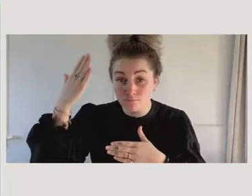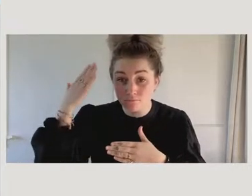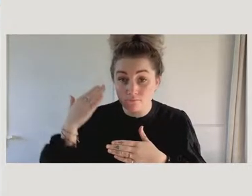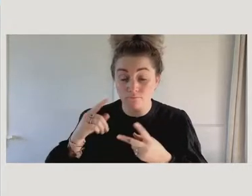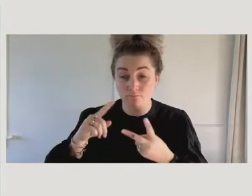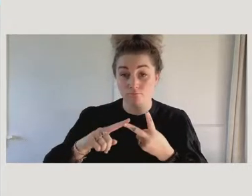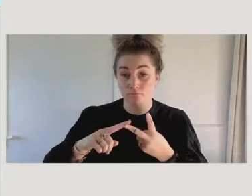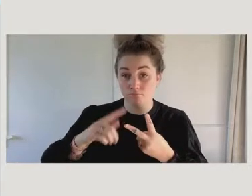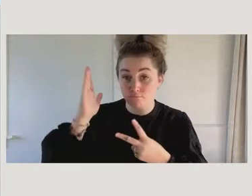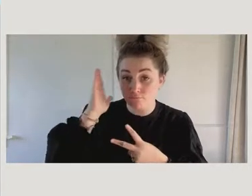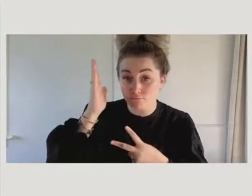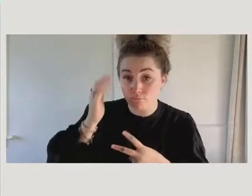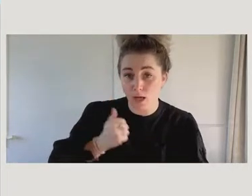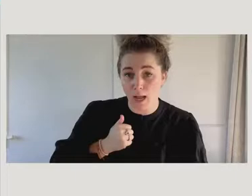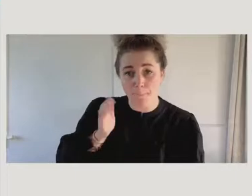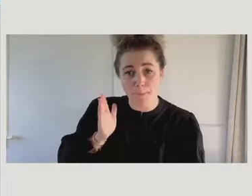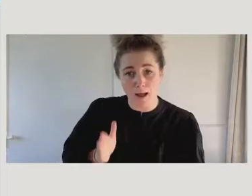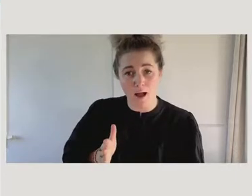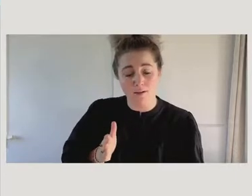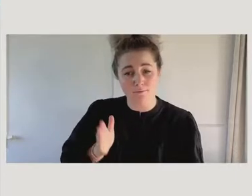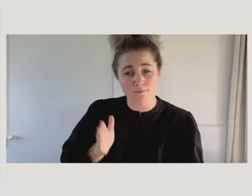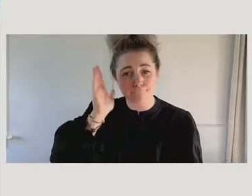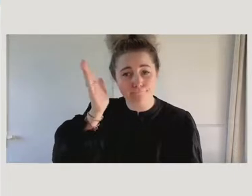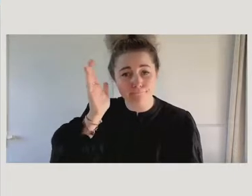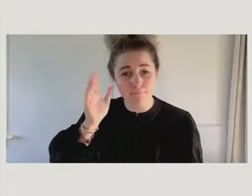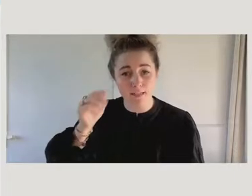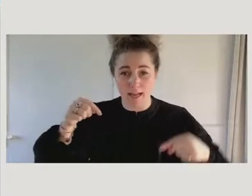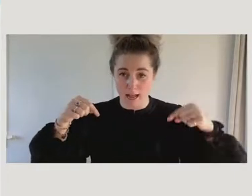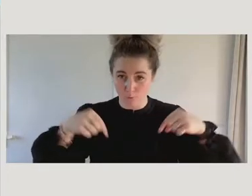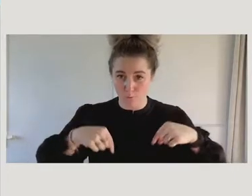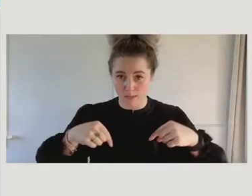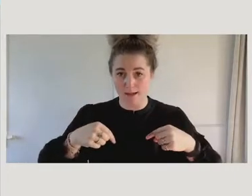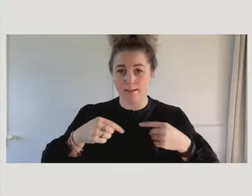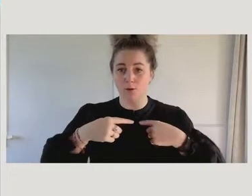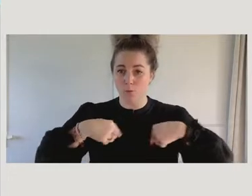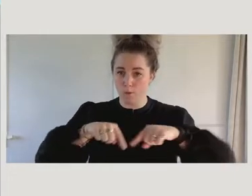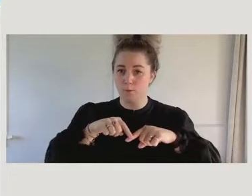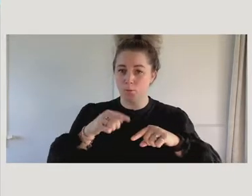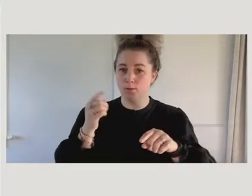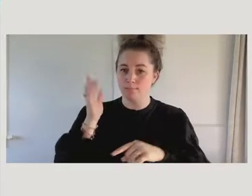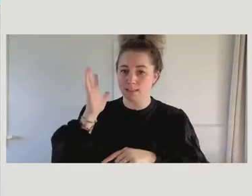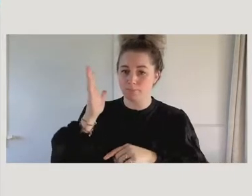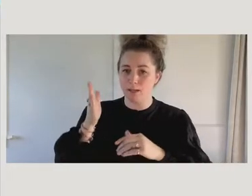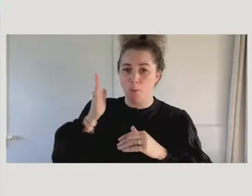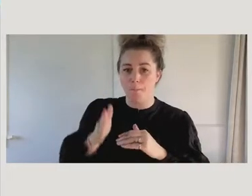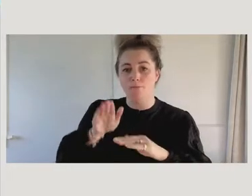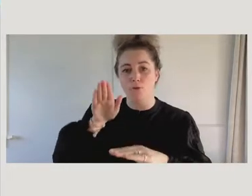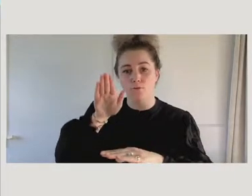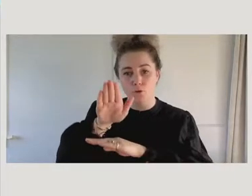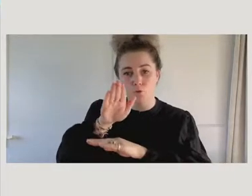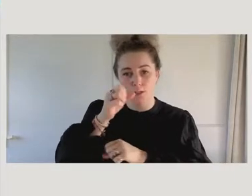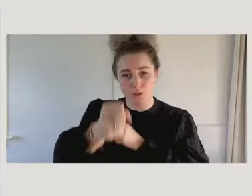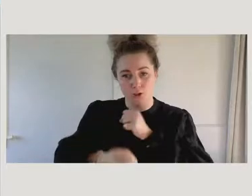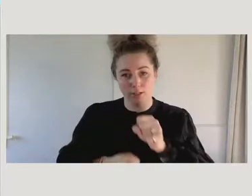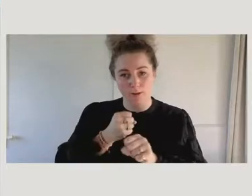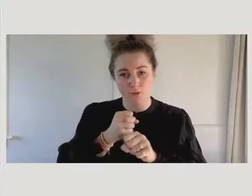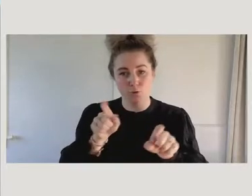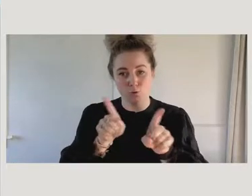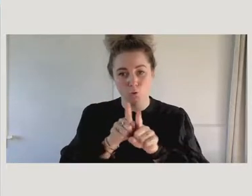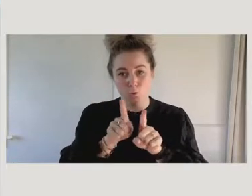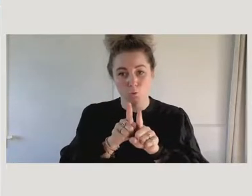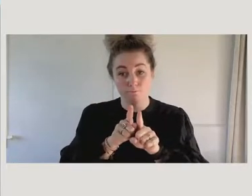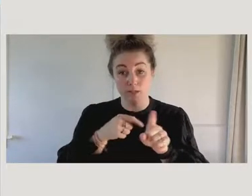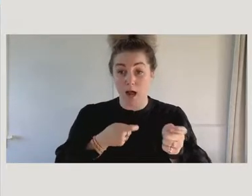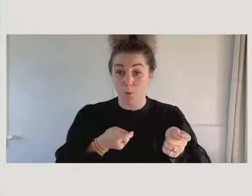spoken on our behalf and today we're speaking for those in the future coming and uh I have the great pleasure of